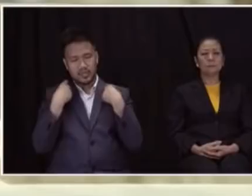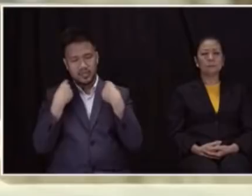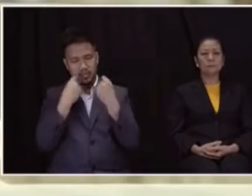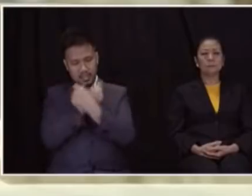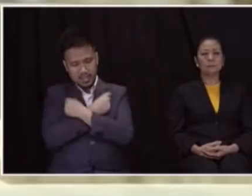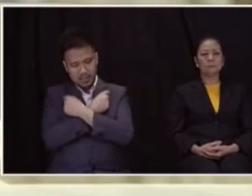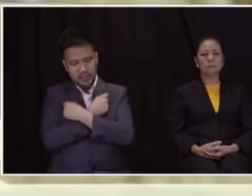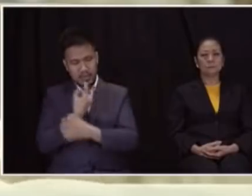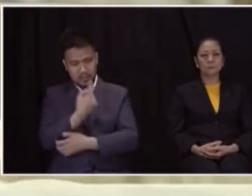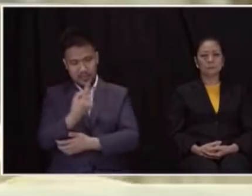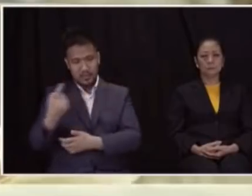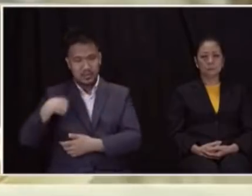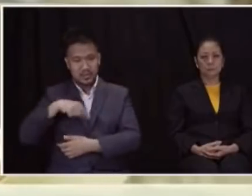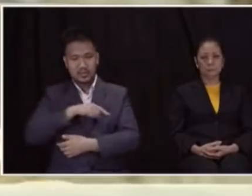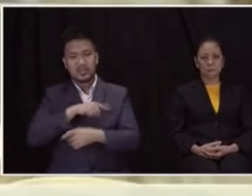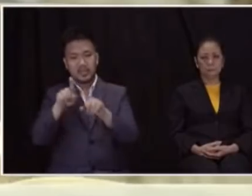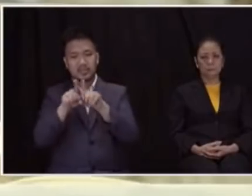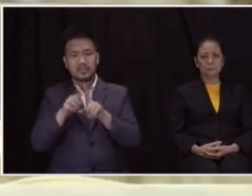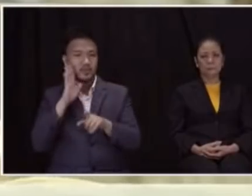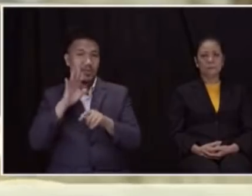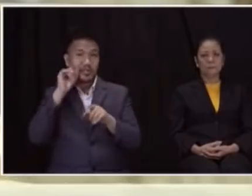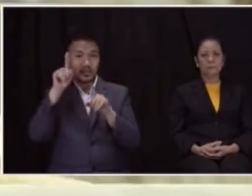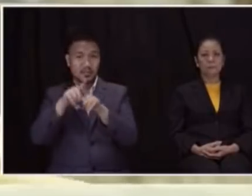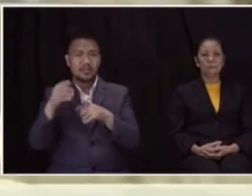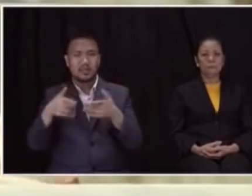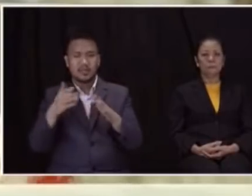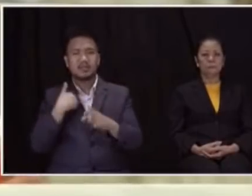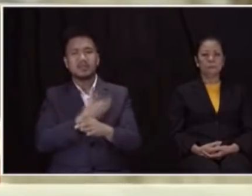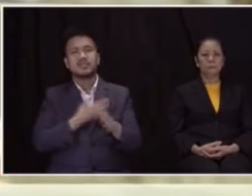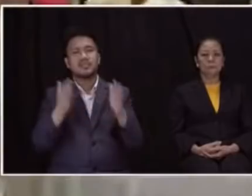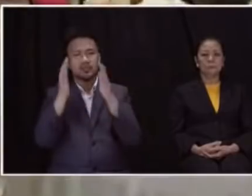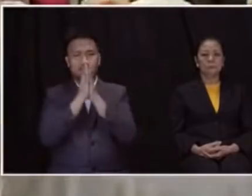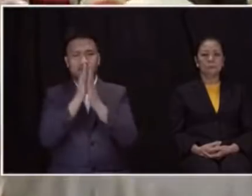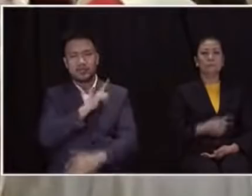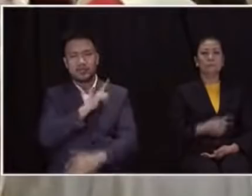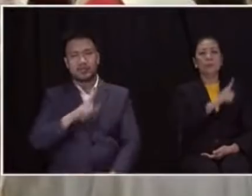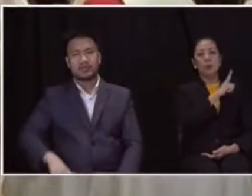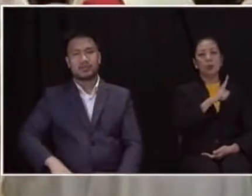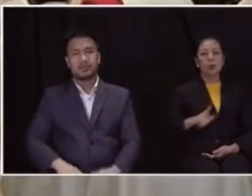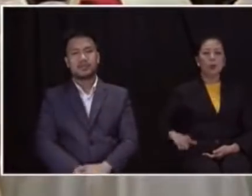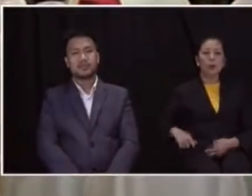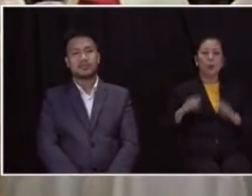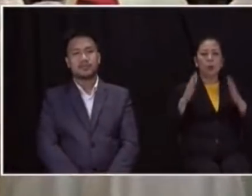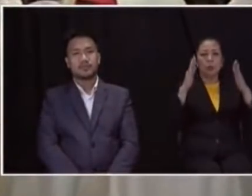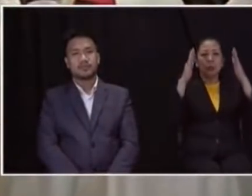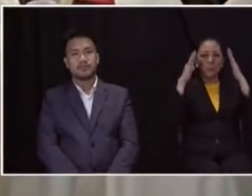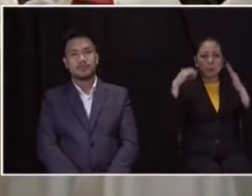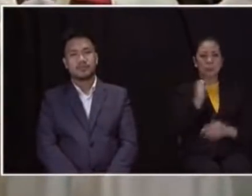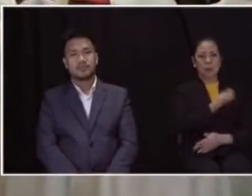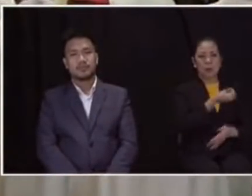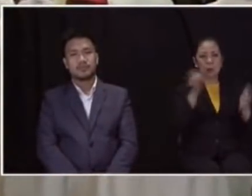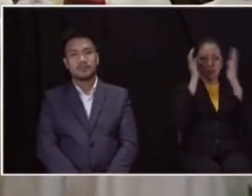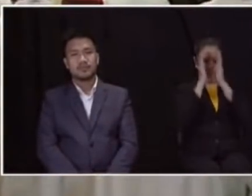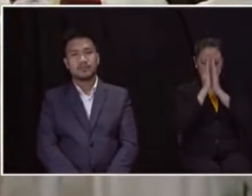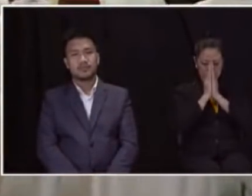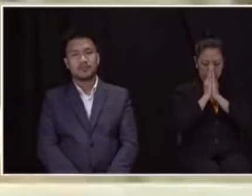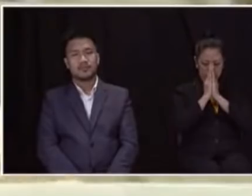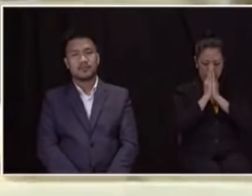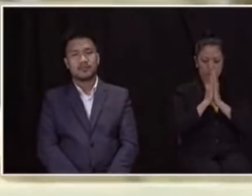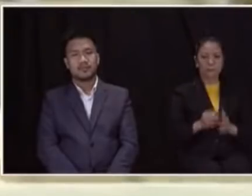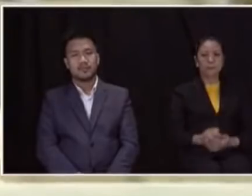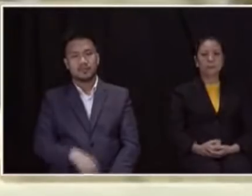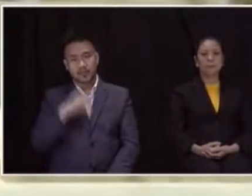as brothers and sisters, let us pray to the Lord. Lord, hear our prayer. For all